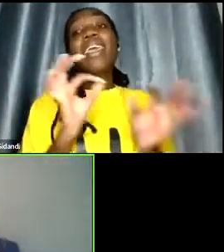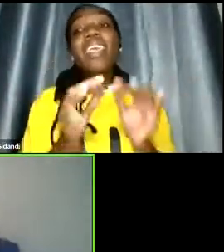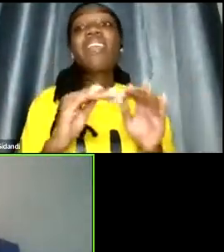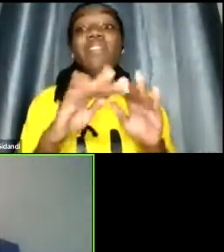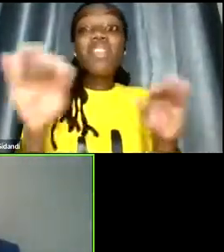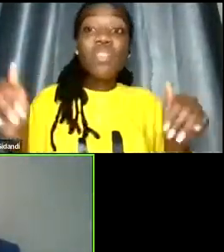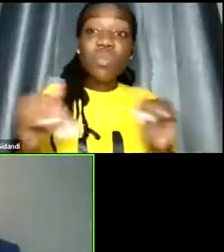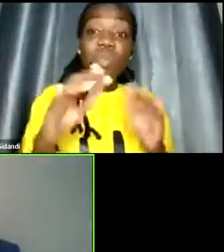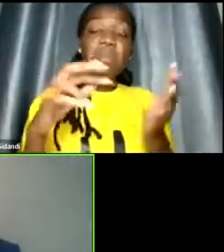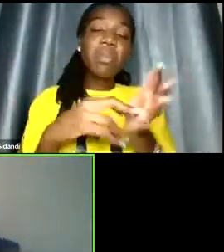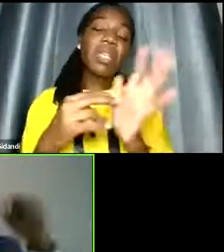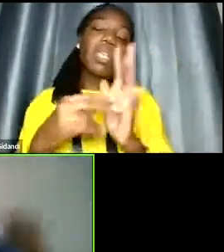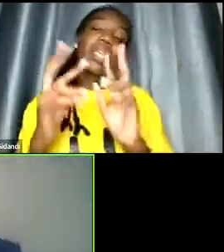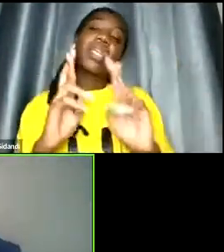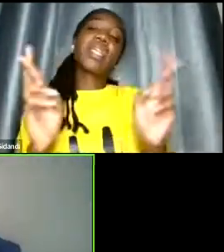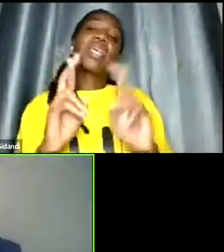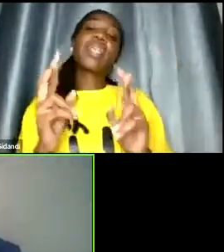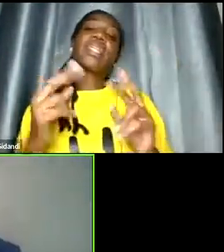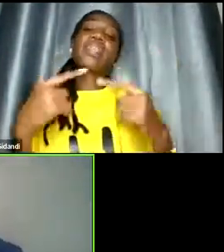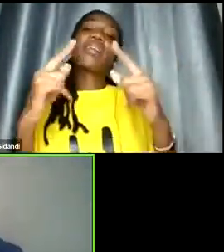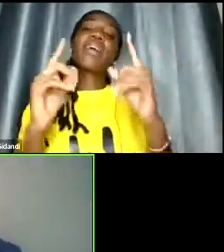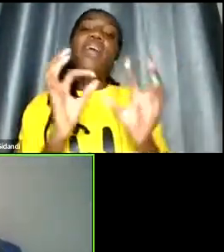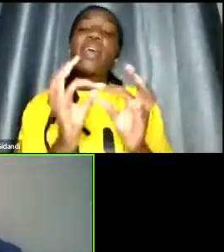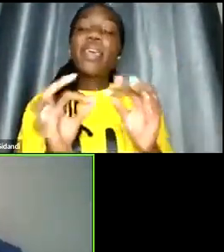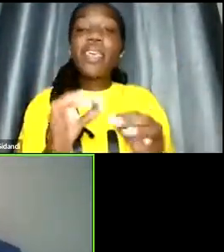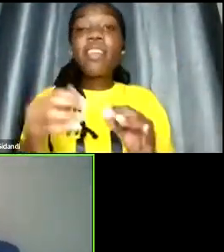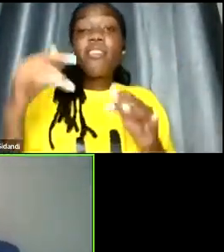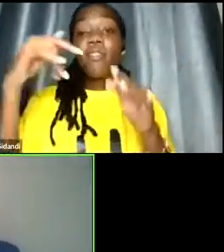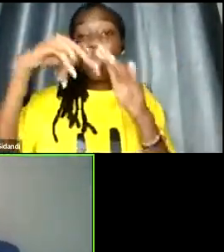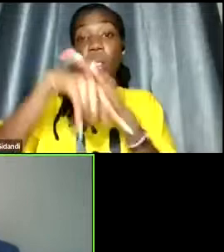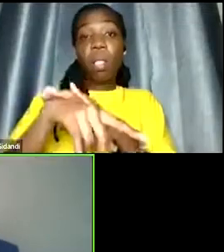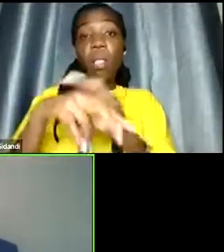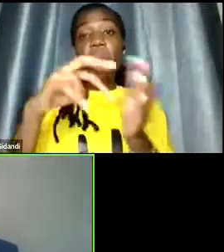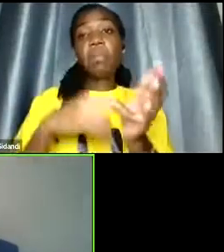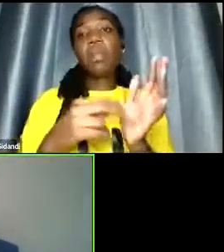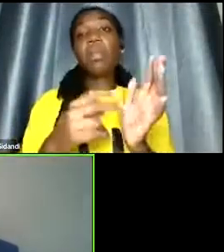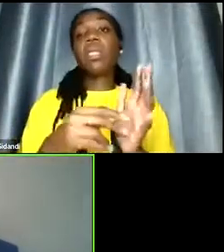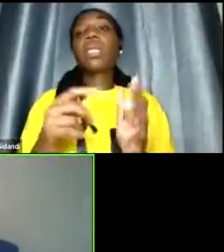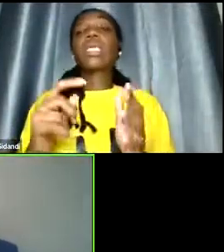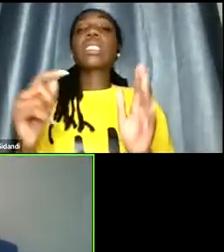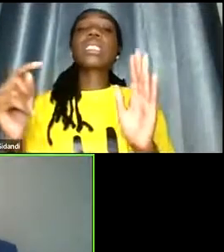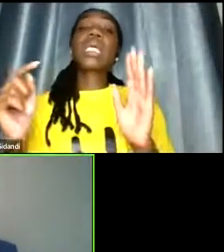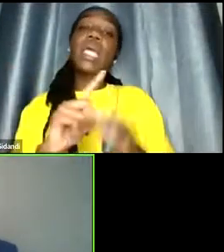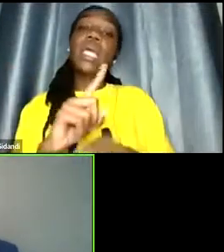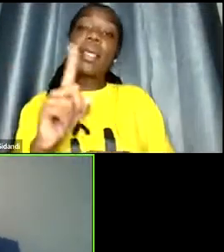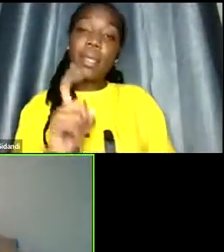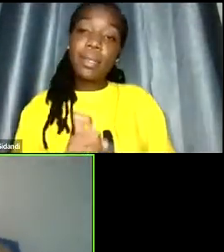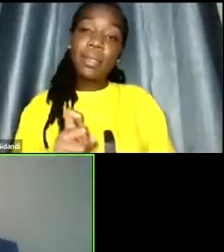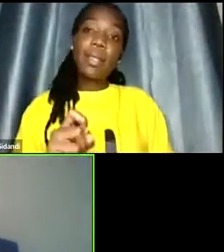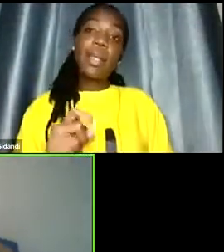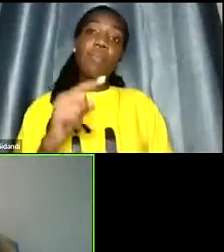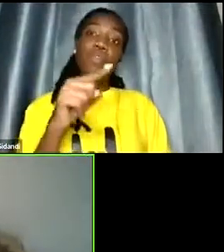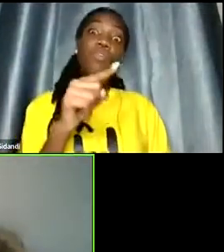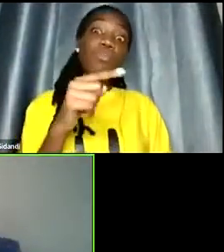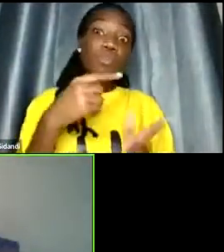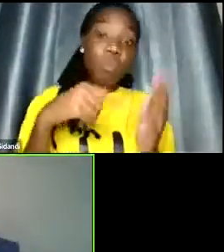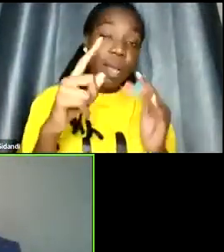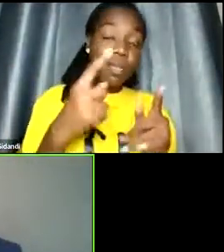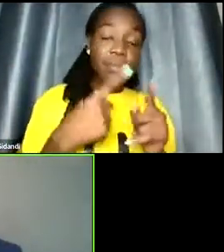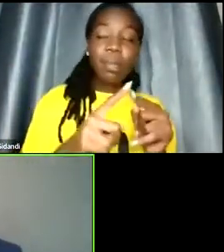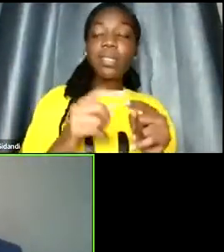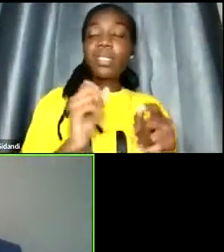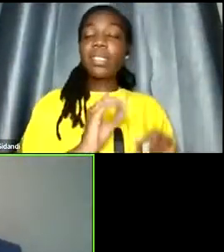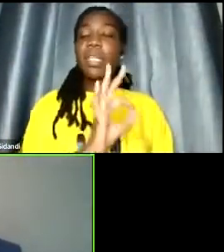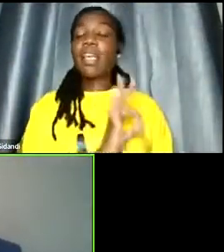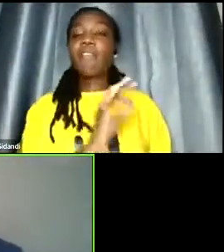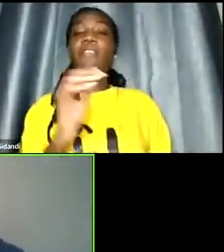know they were ready for succession. If they sink, then the test has also been passed by you, not them. They have failed the test, but you've passed. Now you know they're not